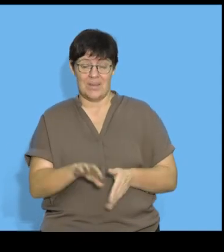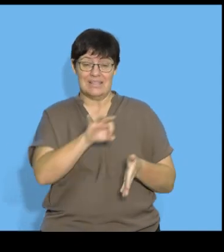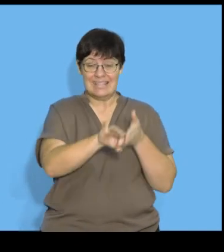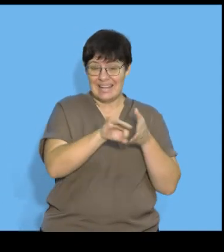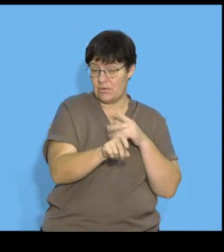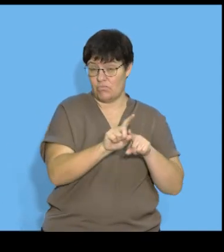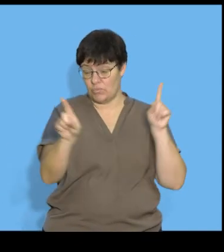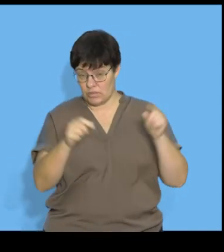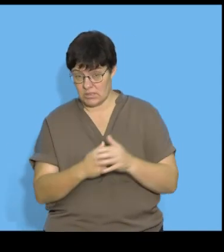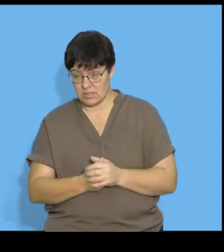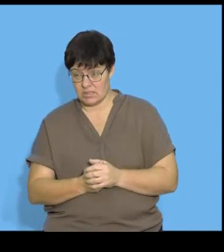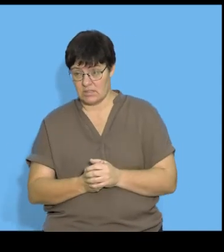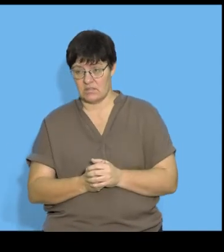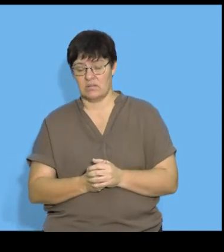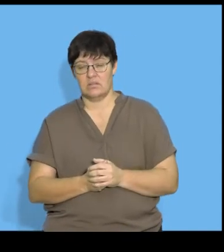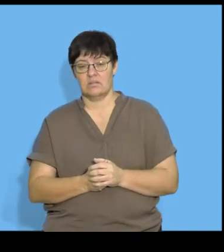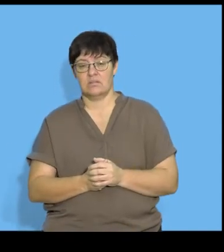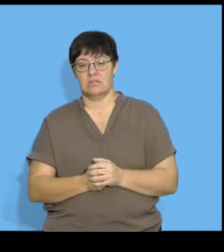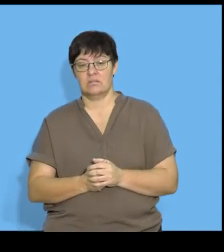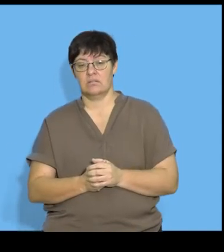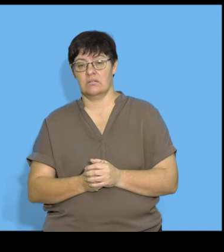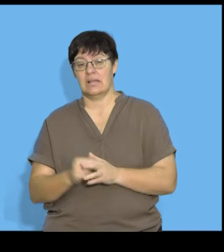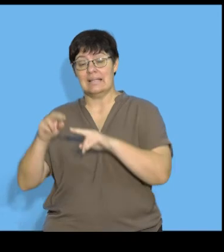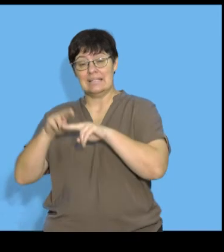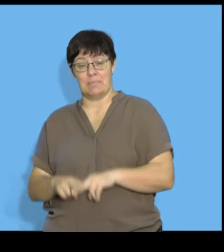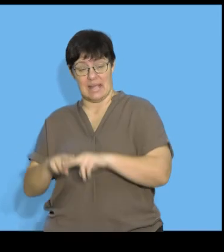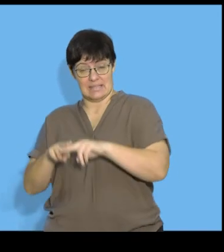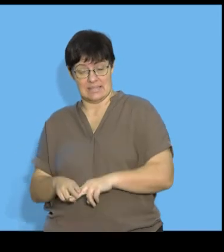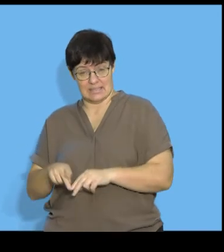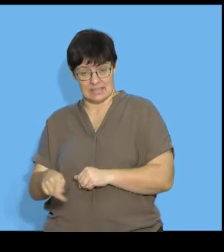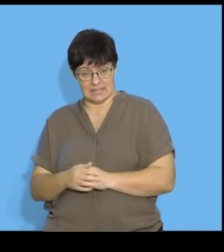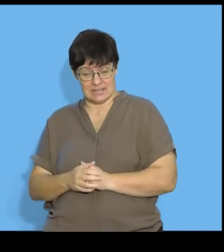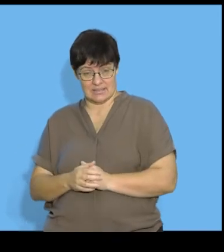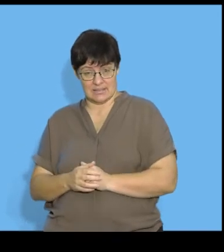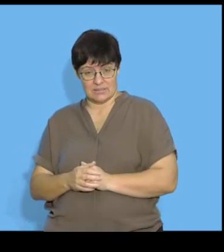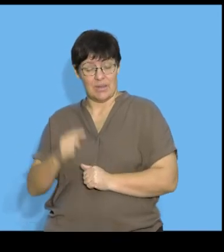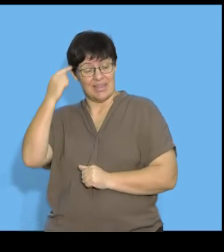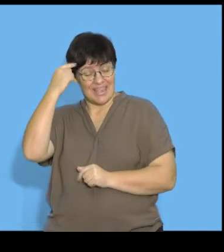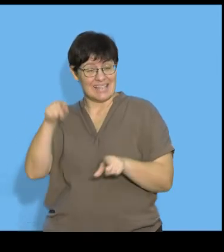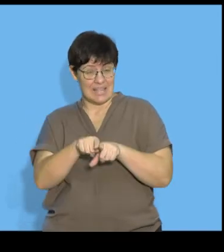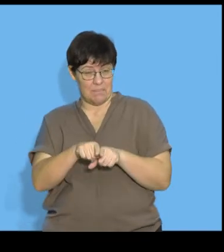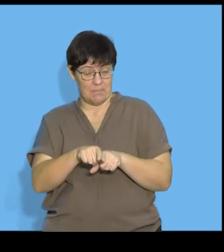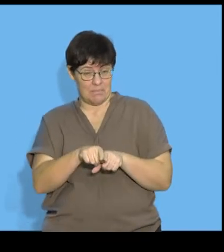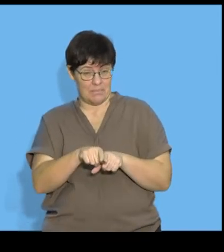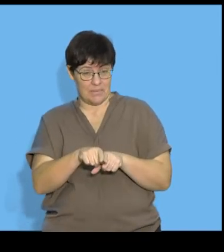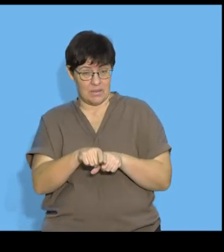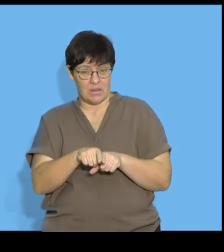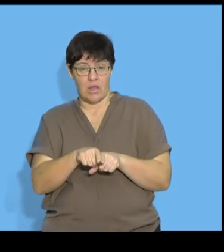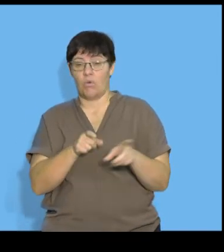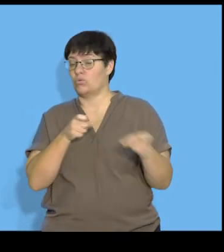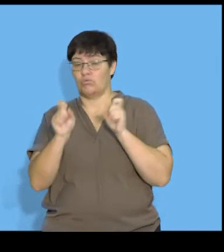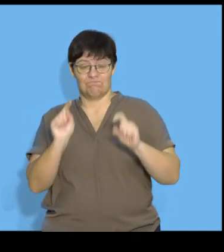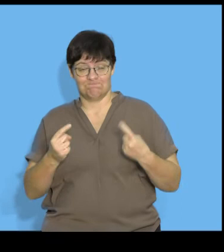not. What was the dependent variable? We must start thinking along those lines. What can I not control,